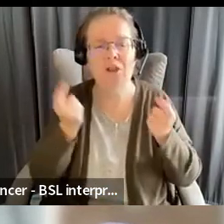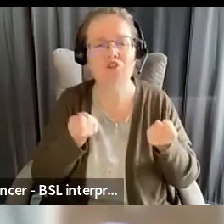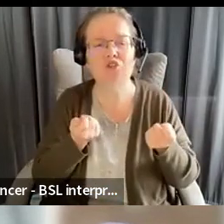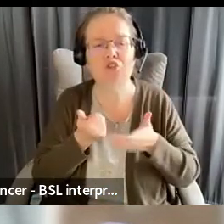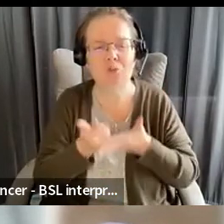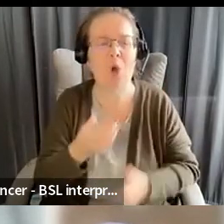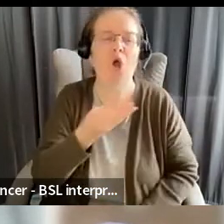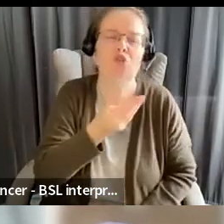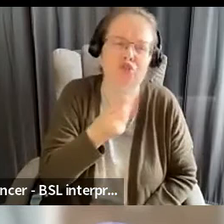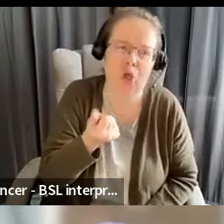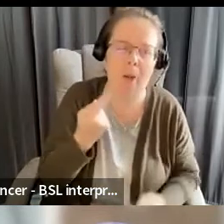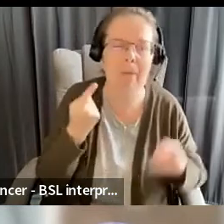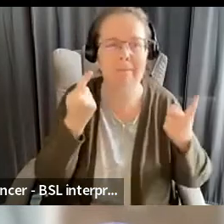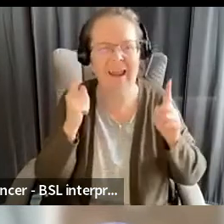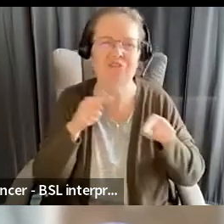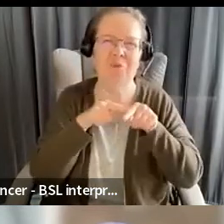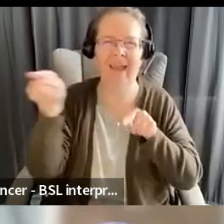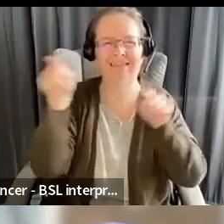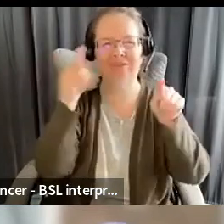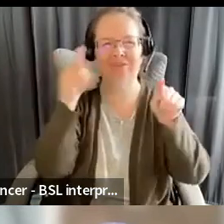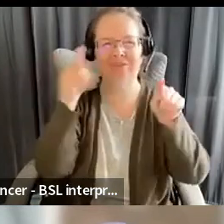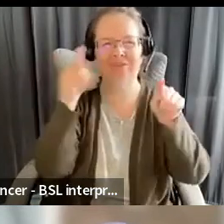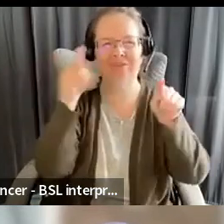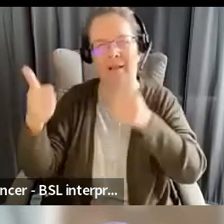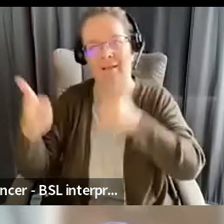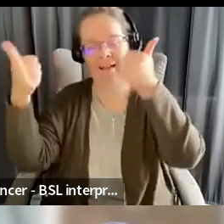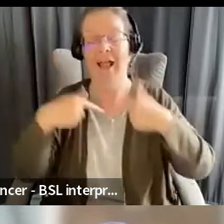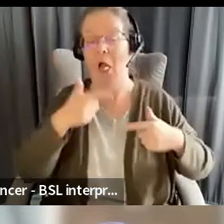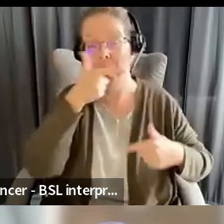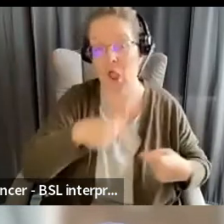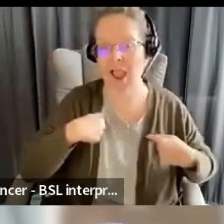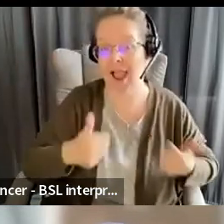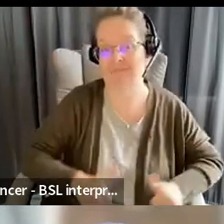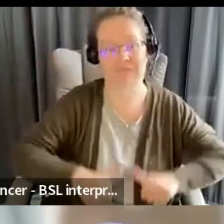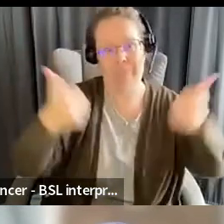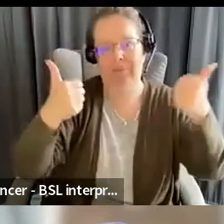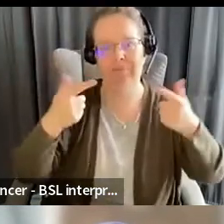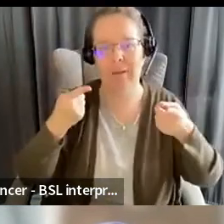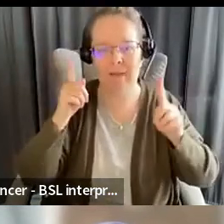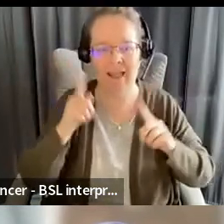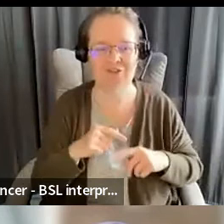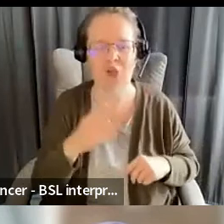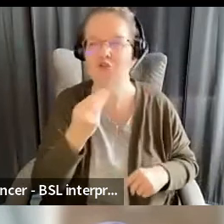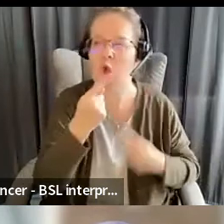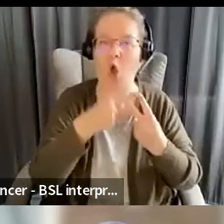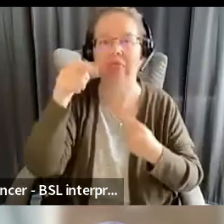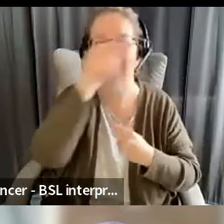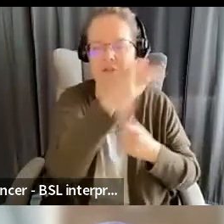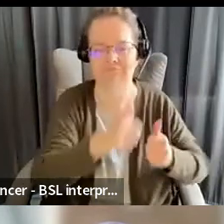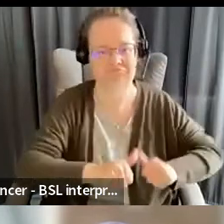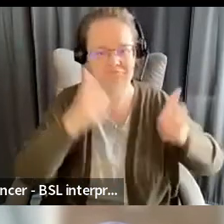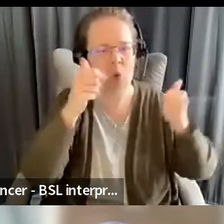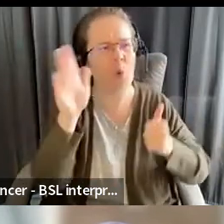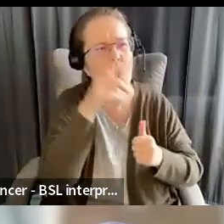managers perhaps it depends on the manager, but I've got a really good one, and there are most of the ones I know, all the